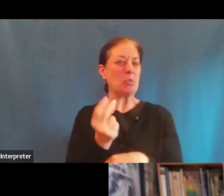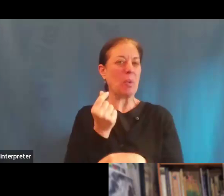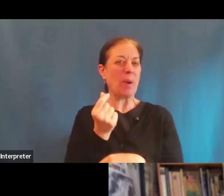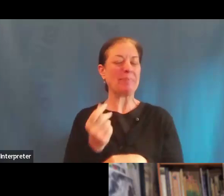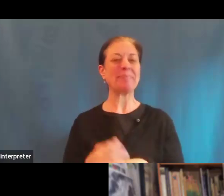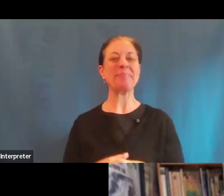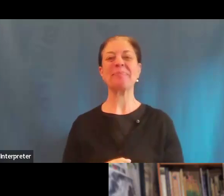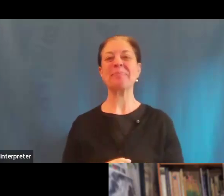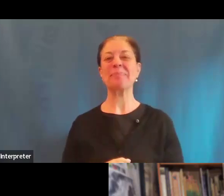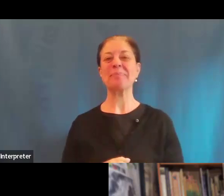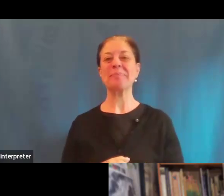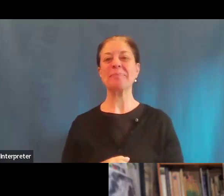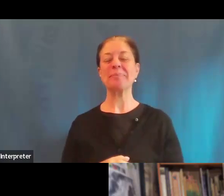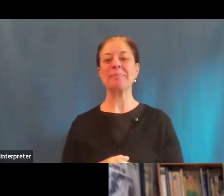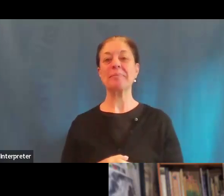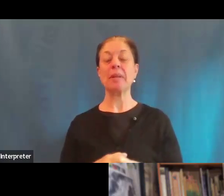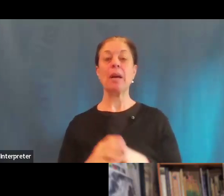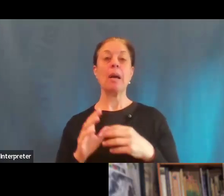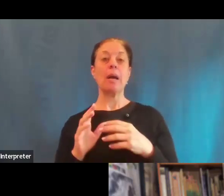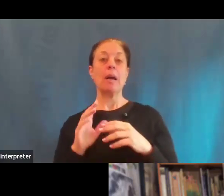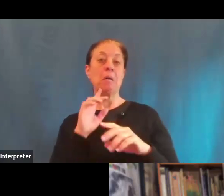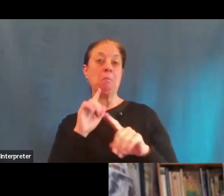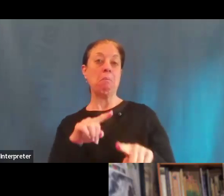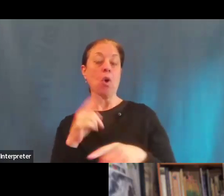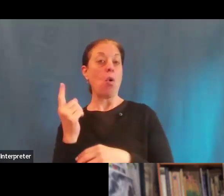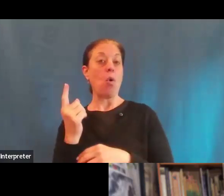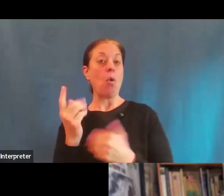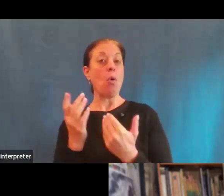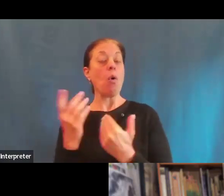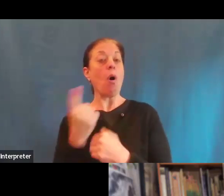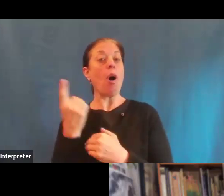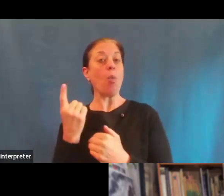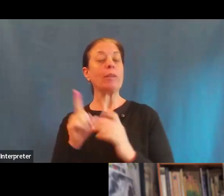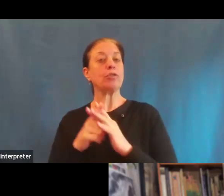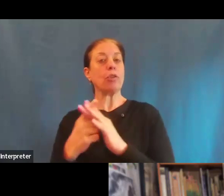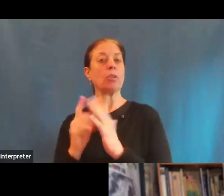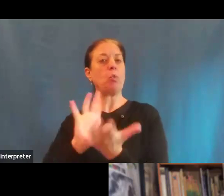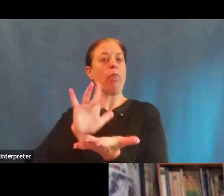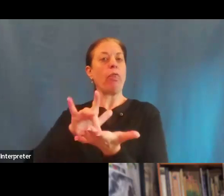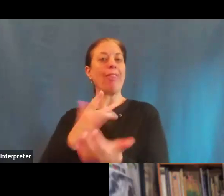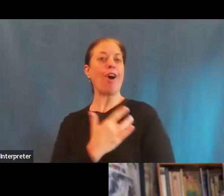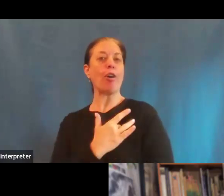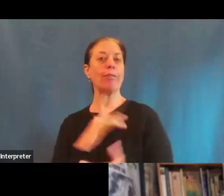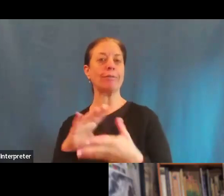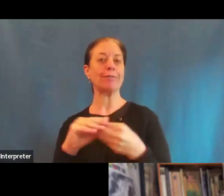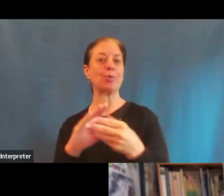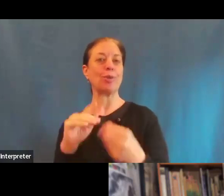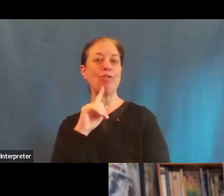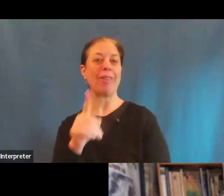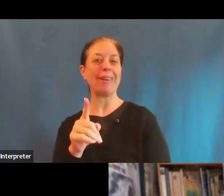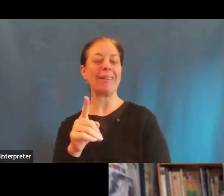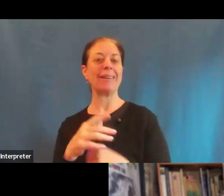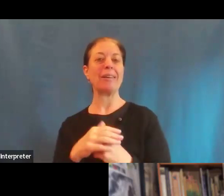away? Well, it always starts with the heart of the story, really. And